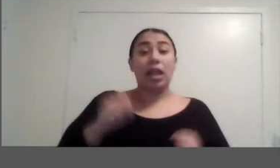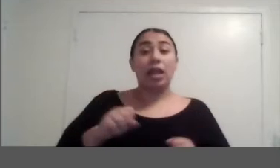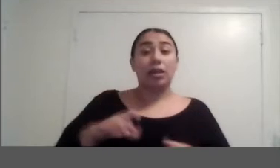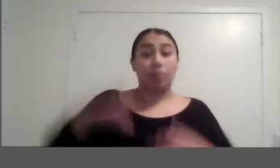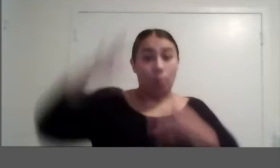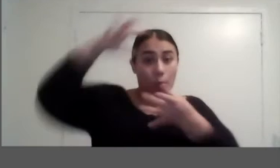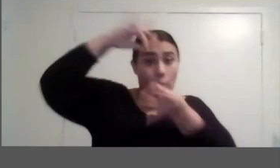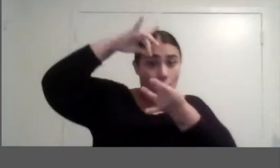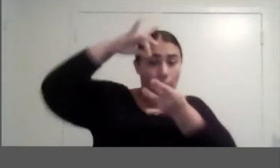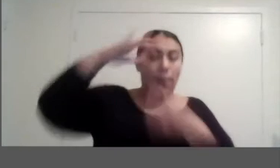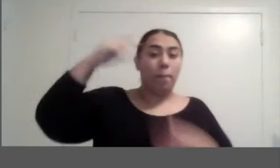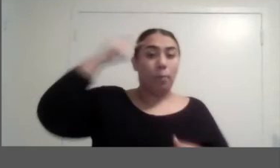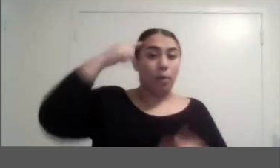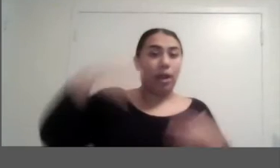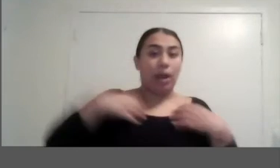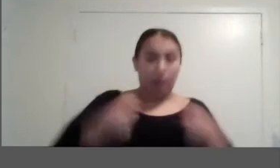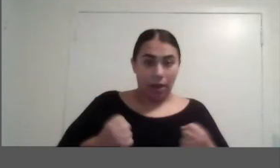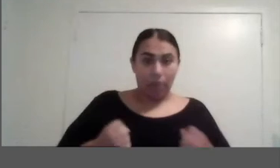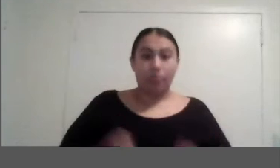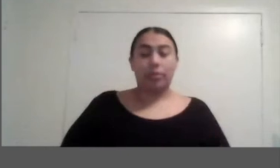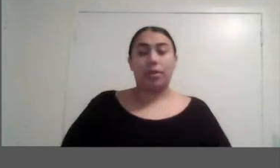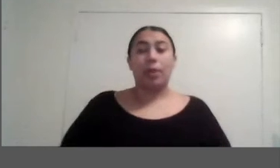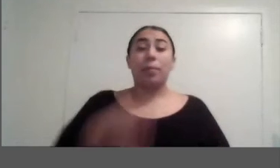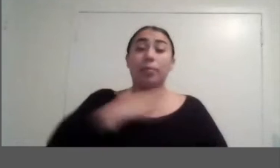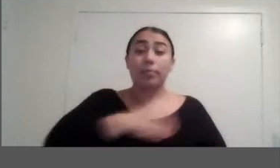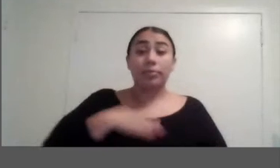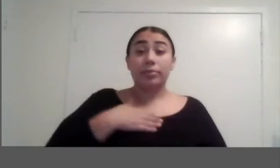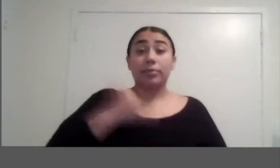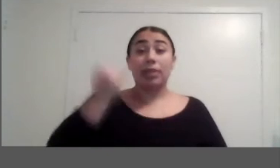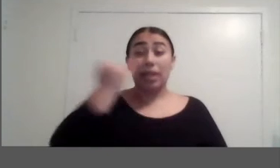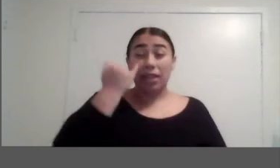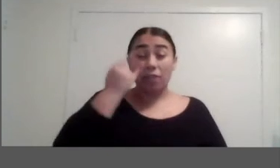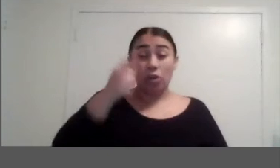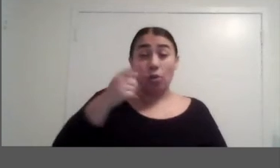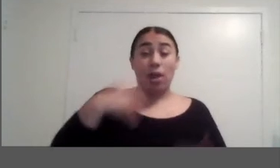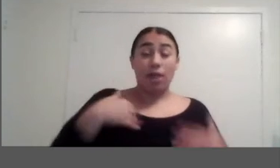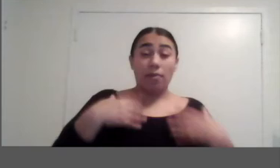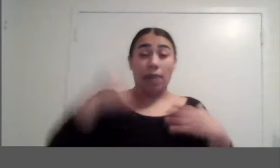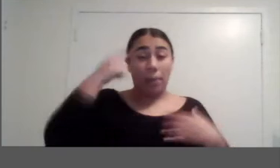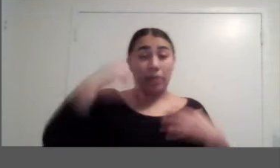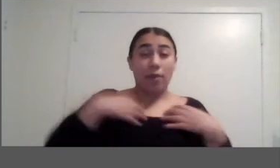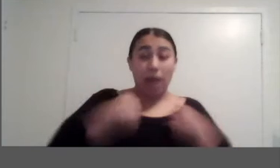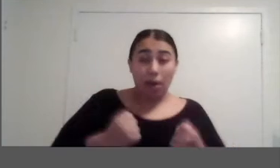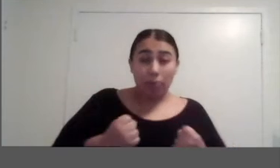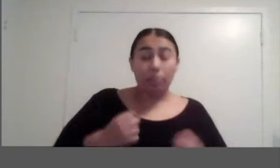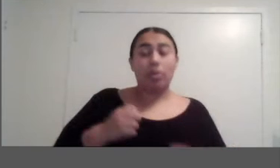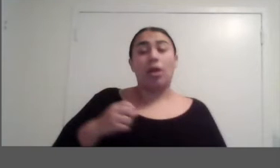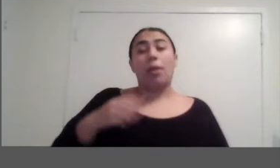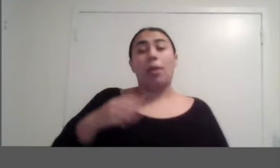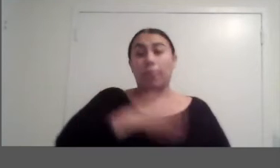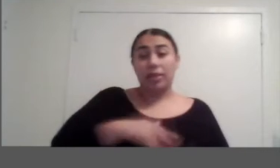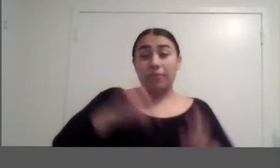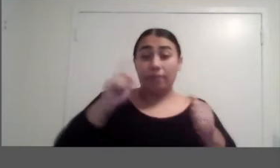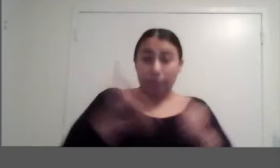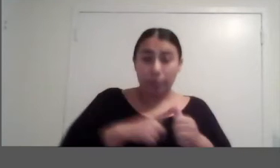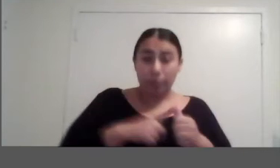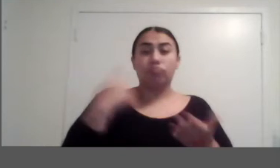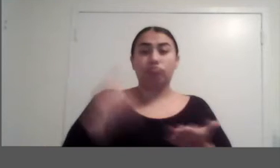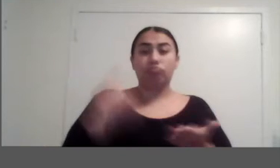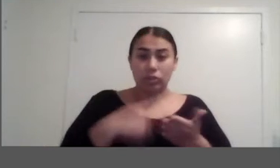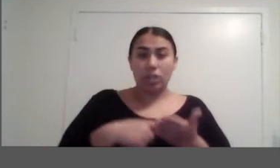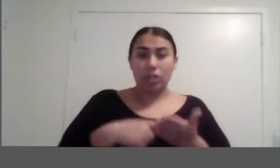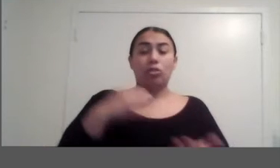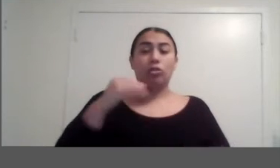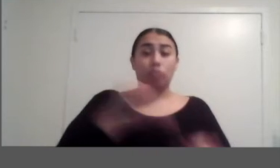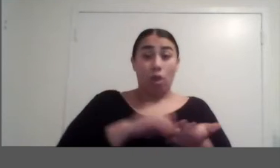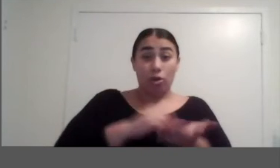do affect mood. So when looking to use medical cannabis in any capacity, it is always beneficial to talk